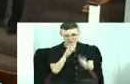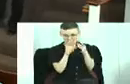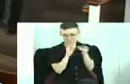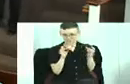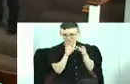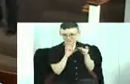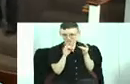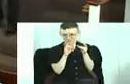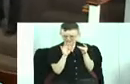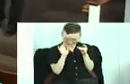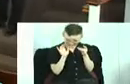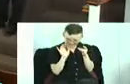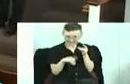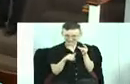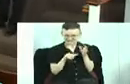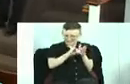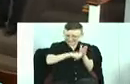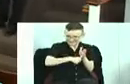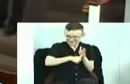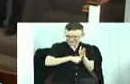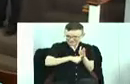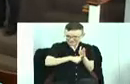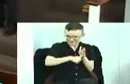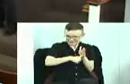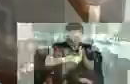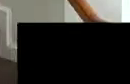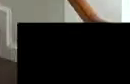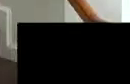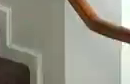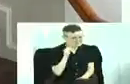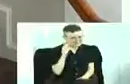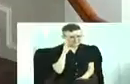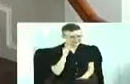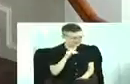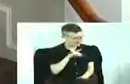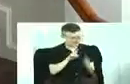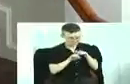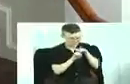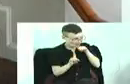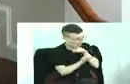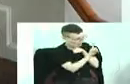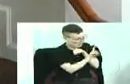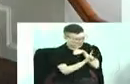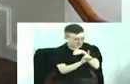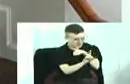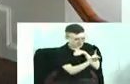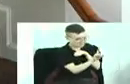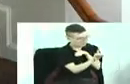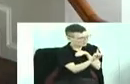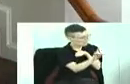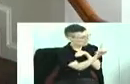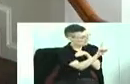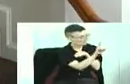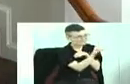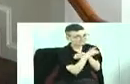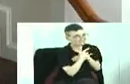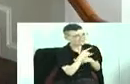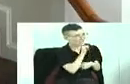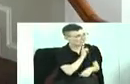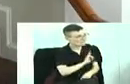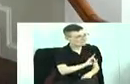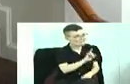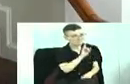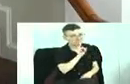to hold on to know that when you're in that desert place or that valley wandering, when the night seems lost and dark and